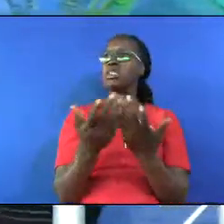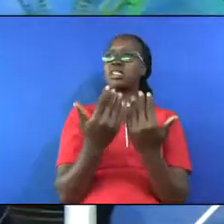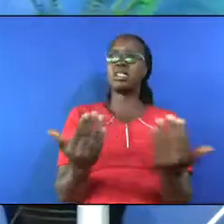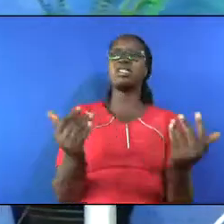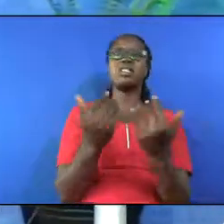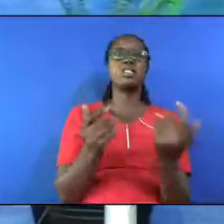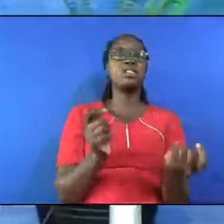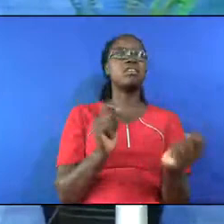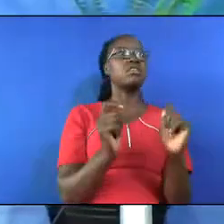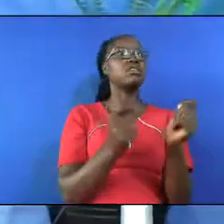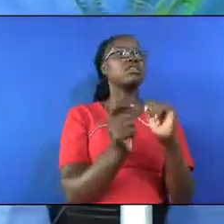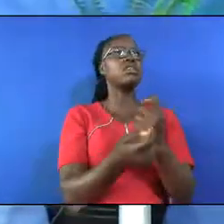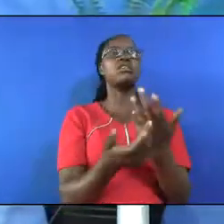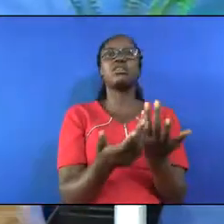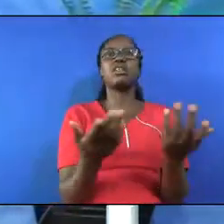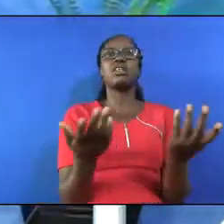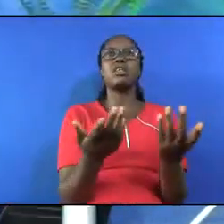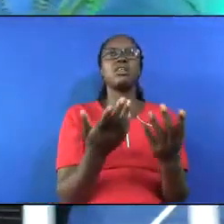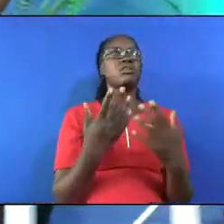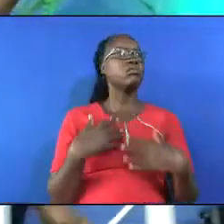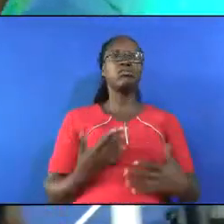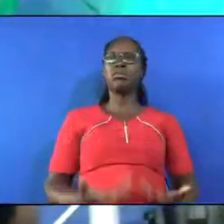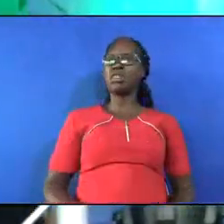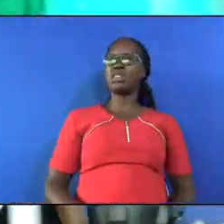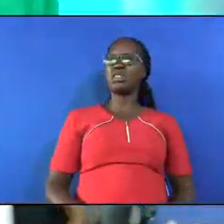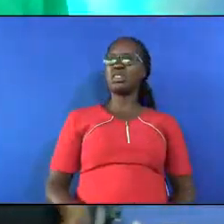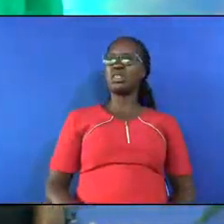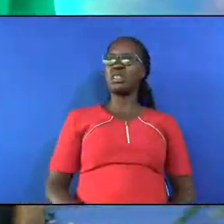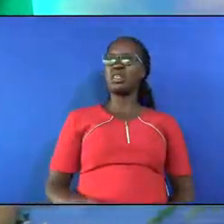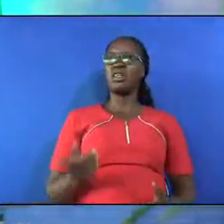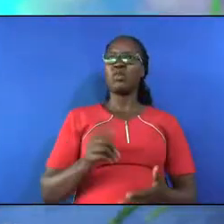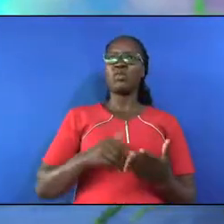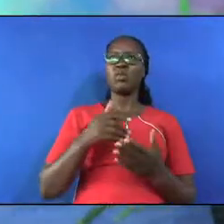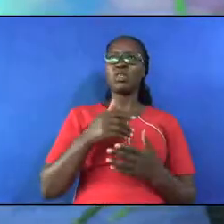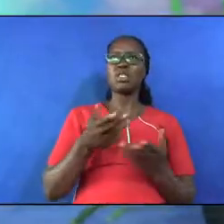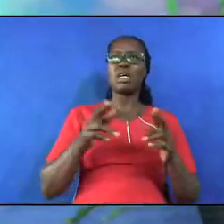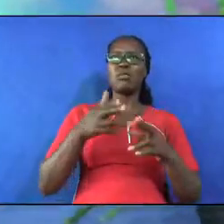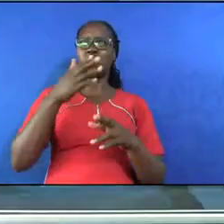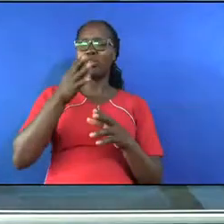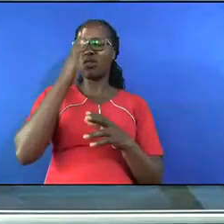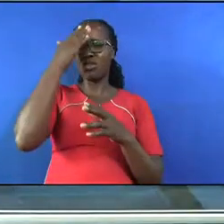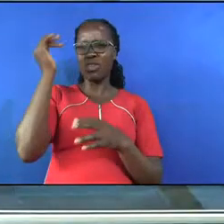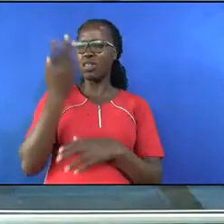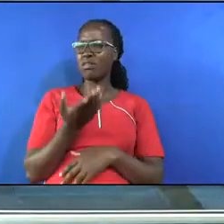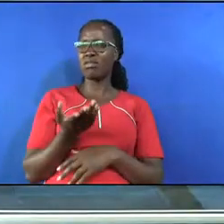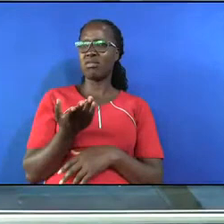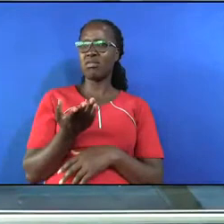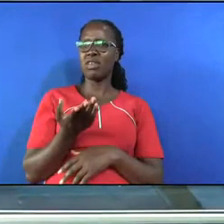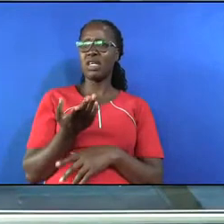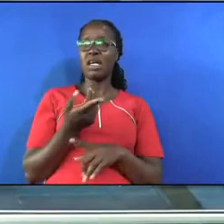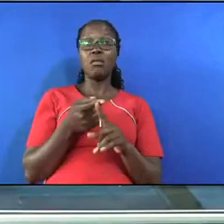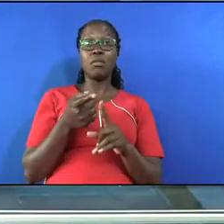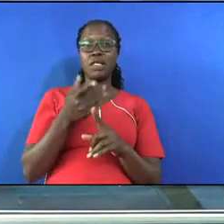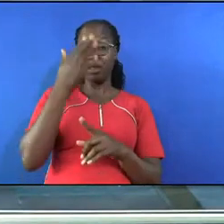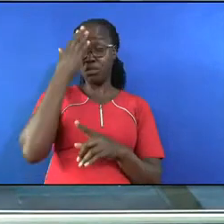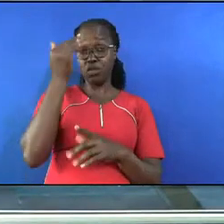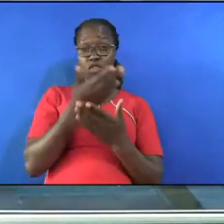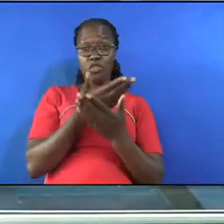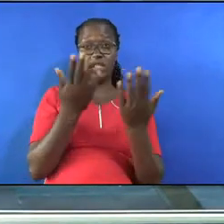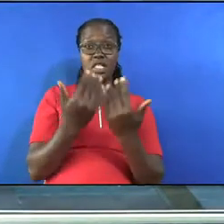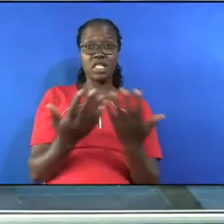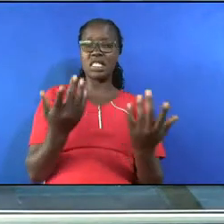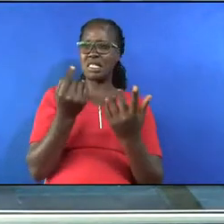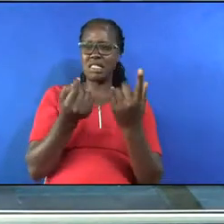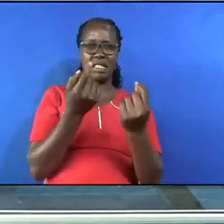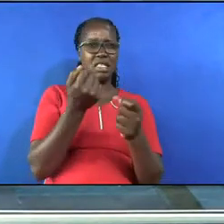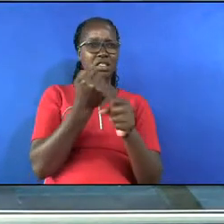little children are being changed. You're wondering, kwani Mungu alinisahau? And it's because of these little things